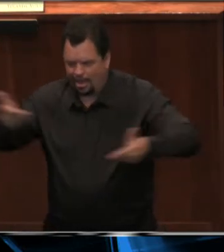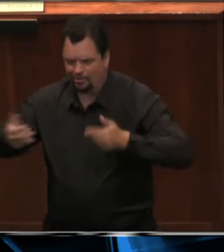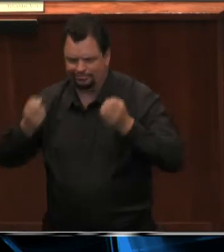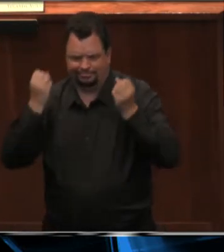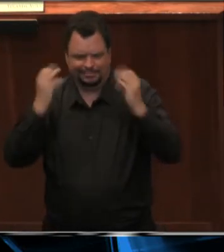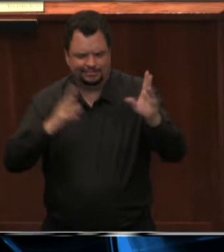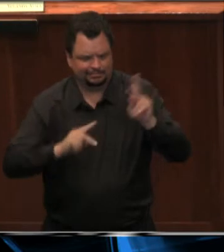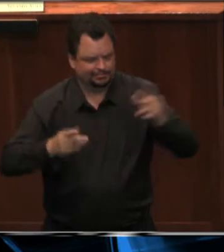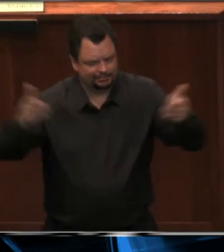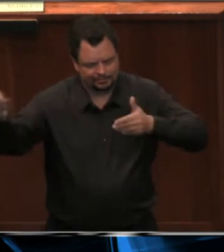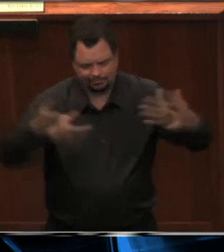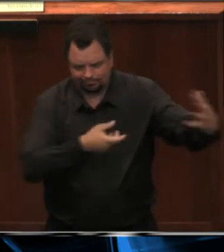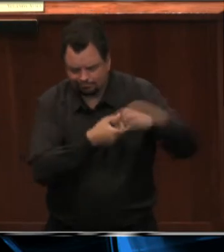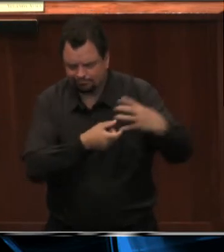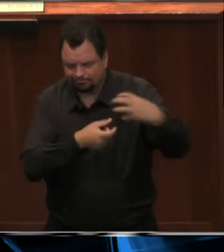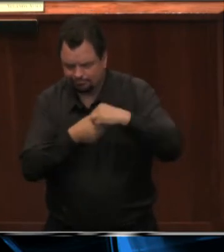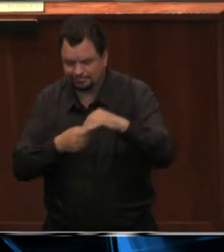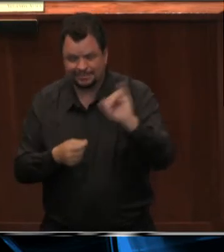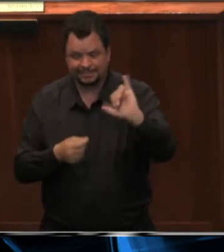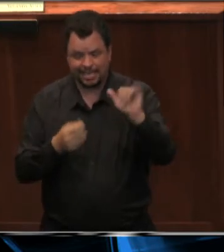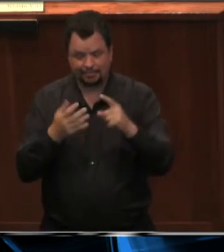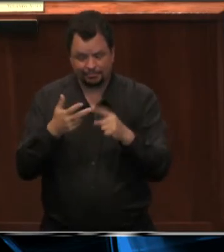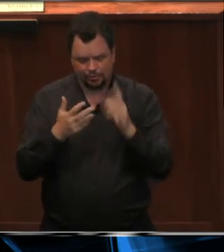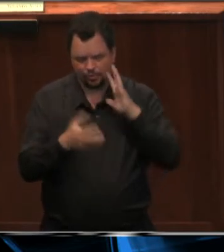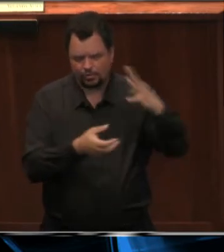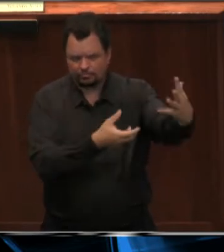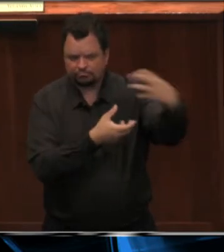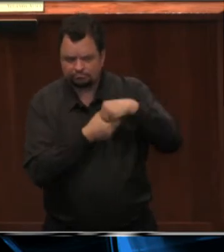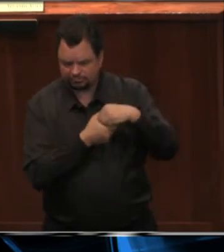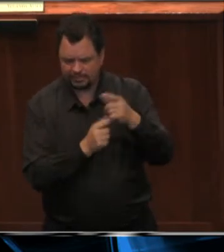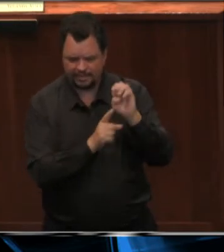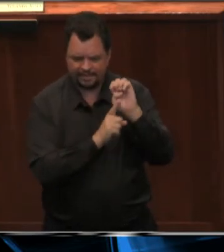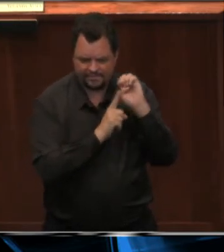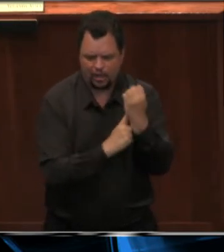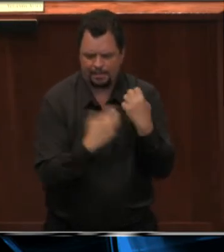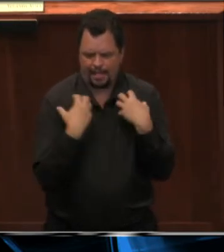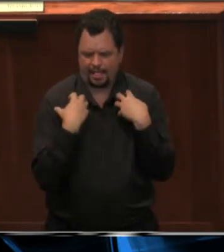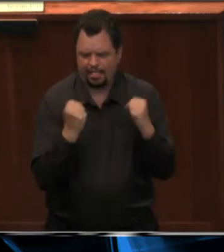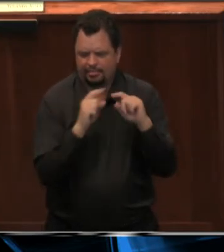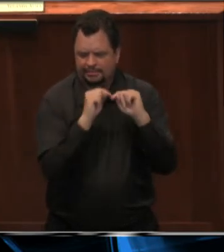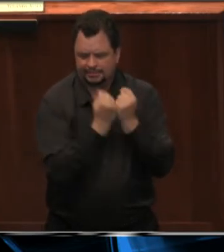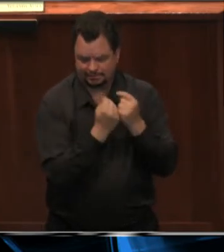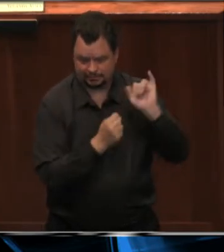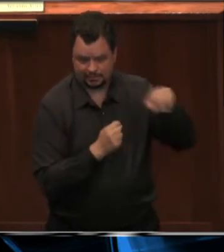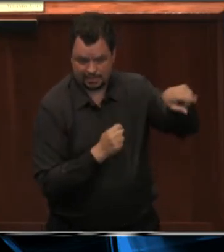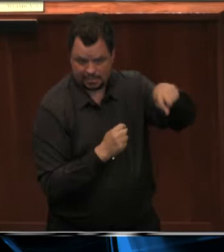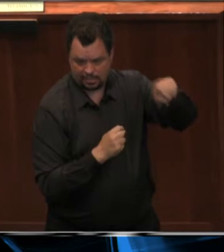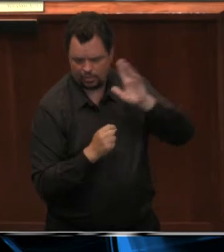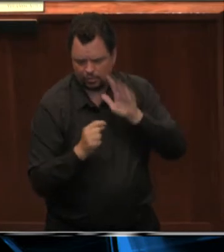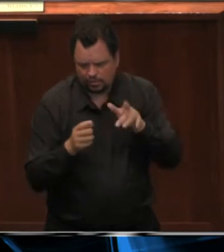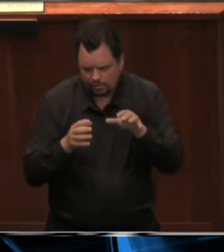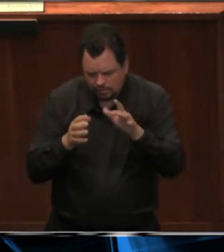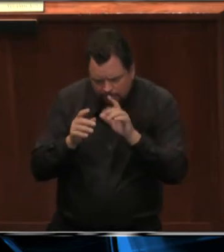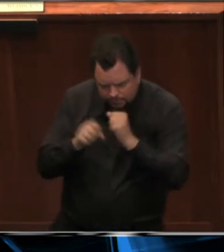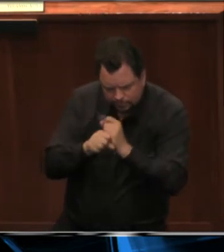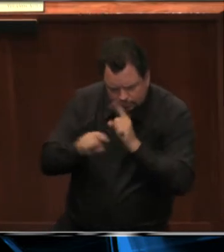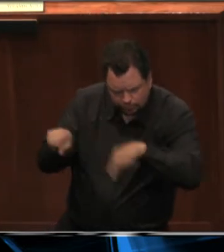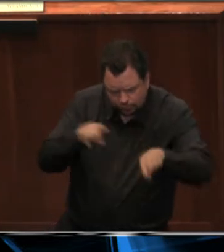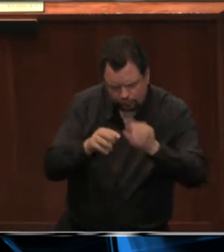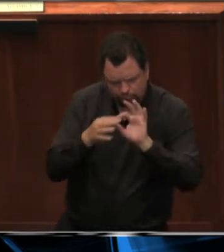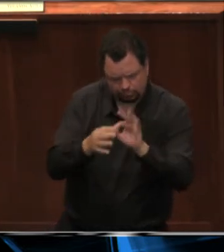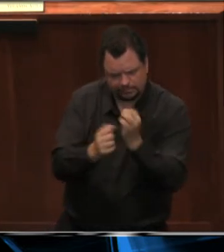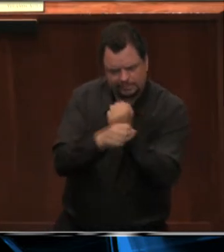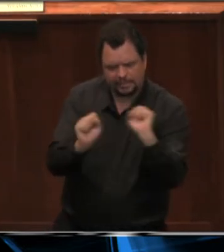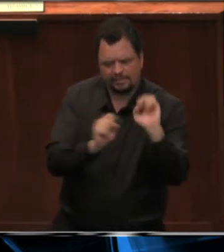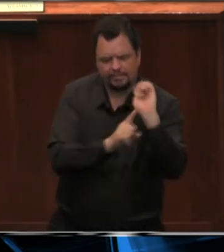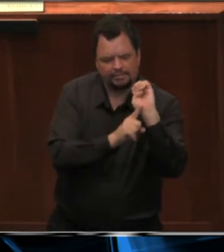our environmental health team, because certainly environmental controls and being a partner to our community are critical to this response. We're